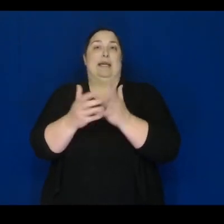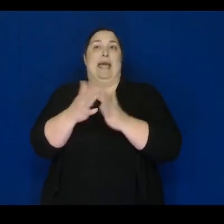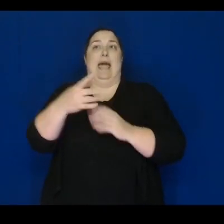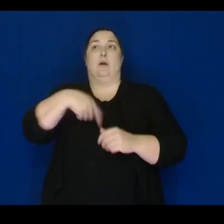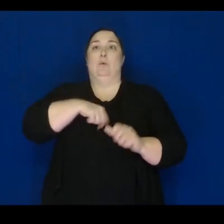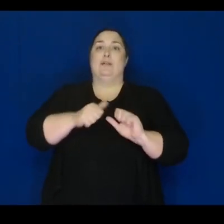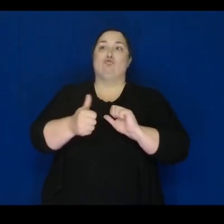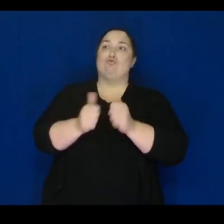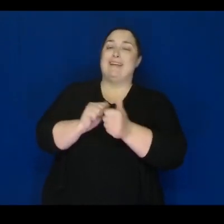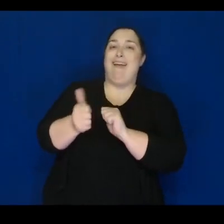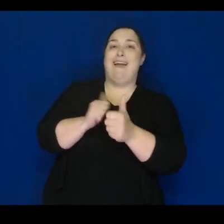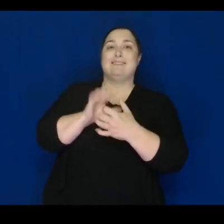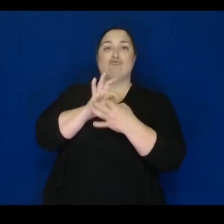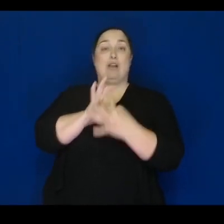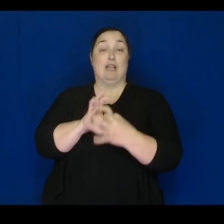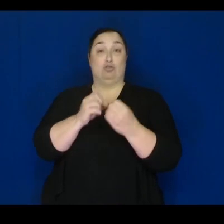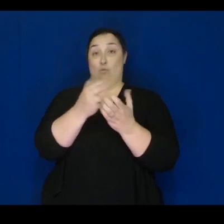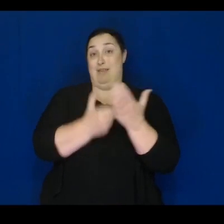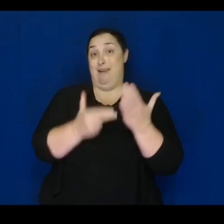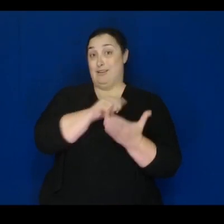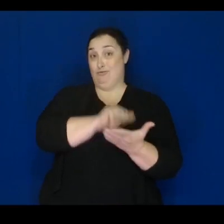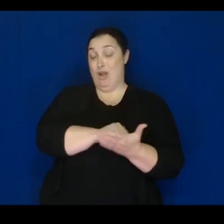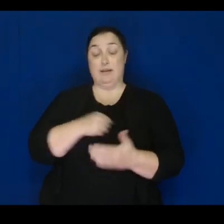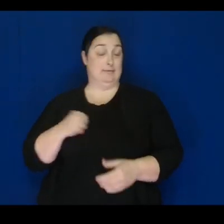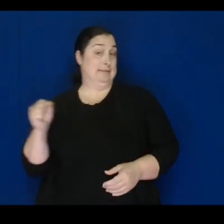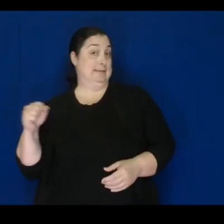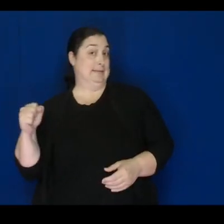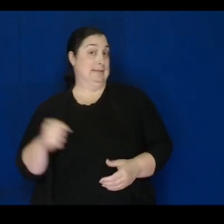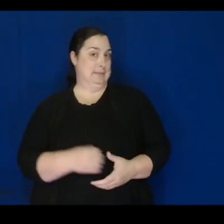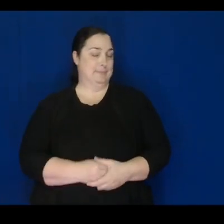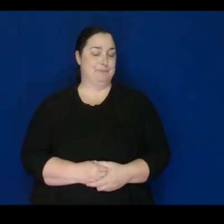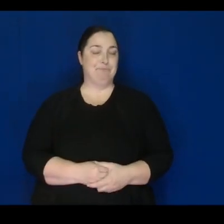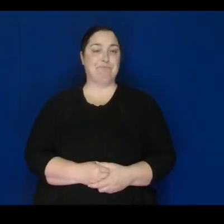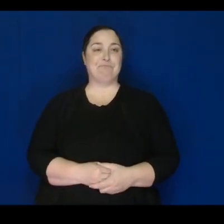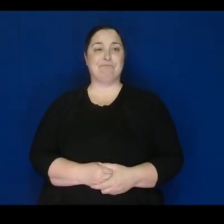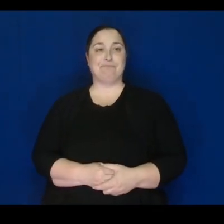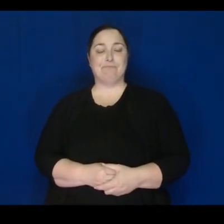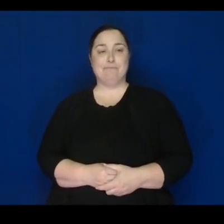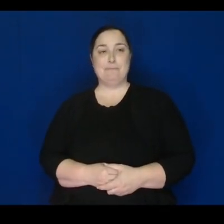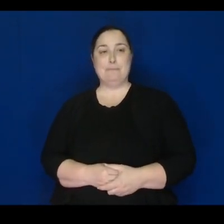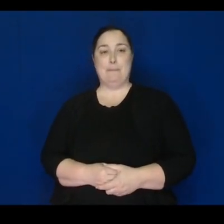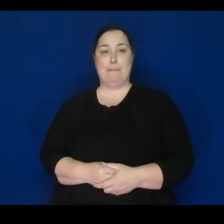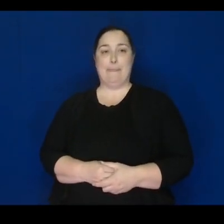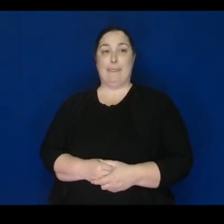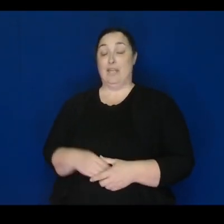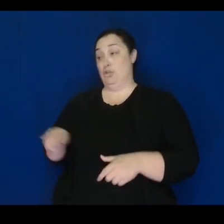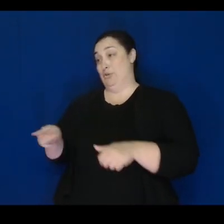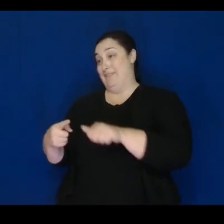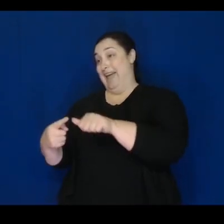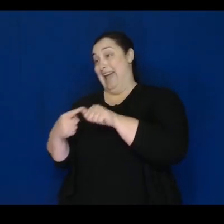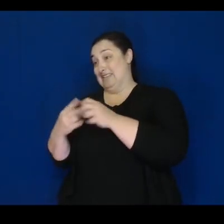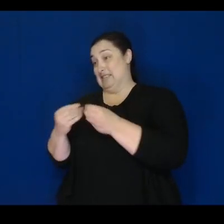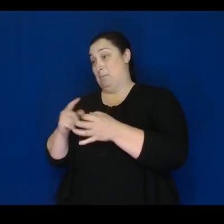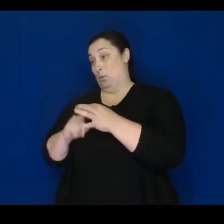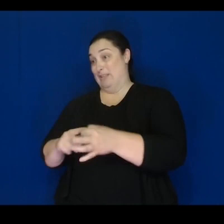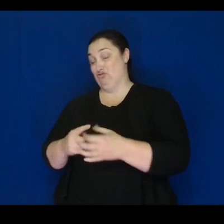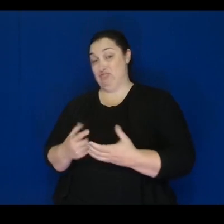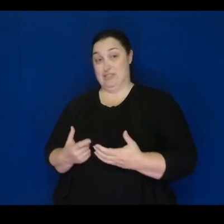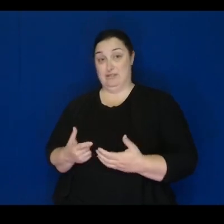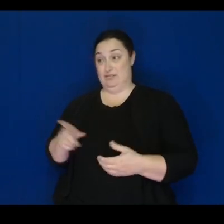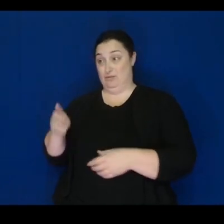our relationship with art. Is that right? Absolutely. So you've actually answered some of the questions. Are you too quick?